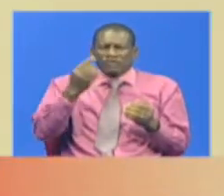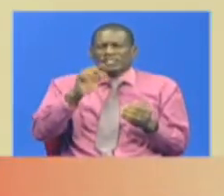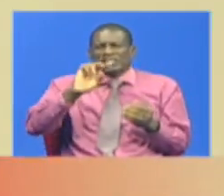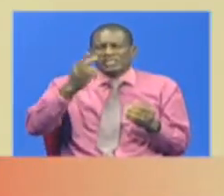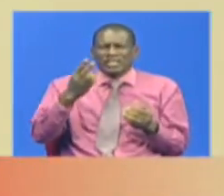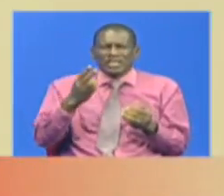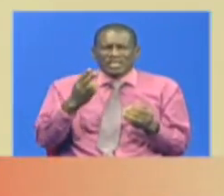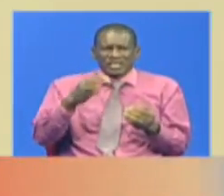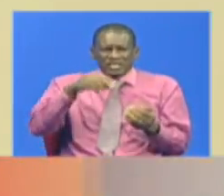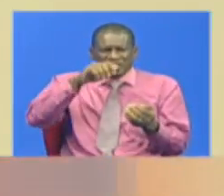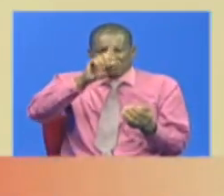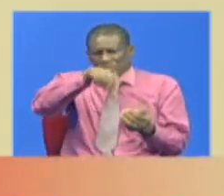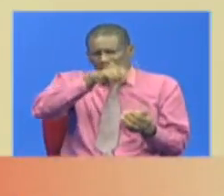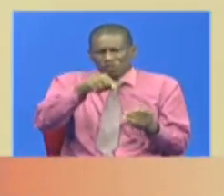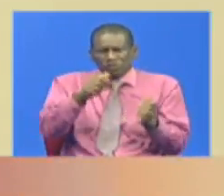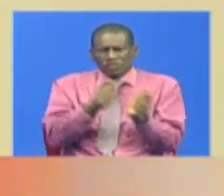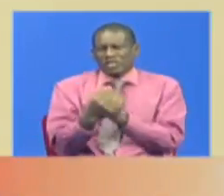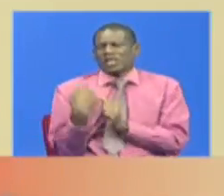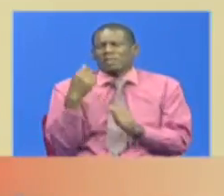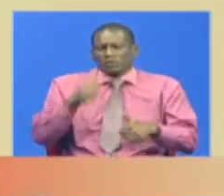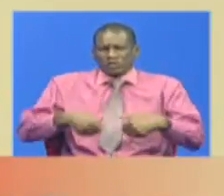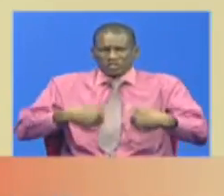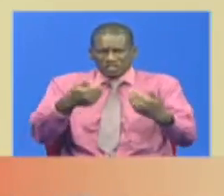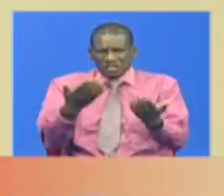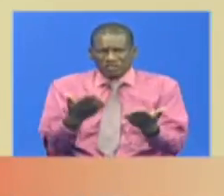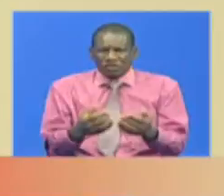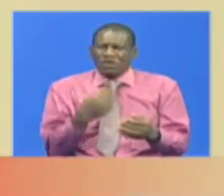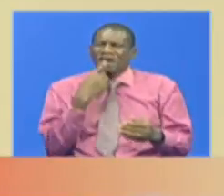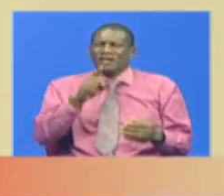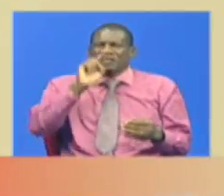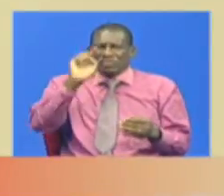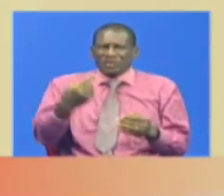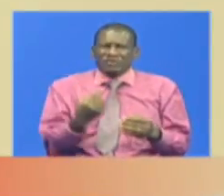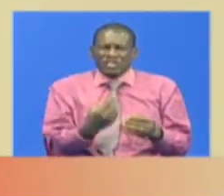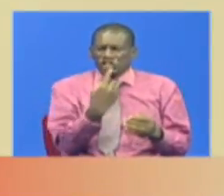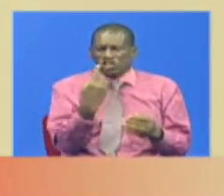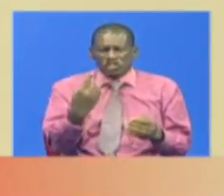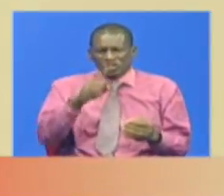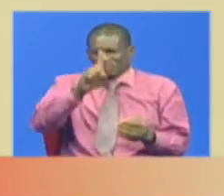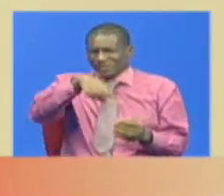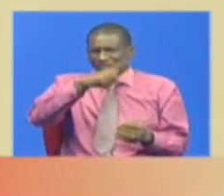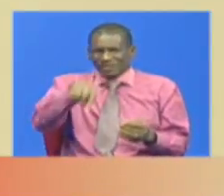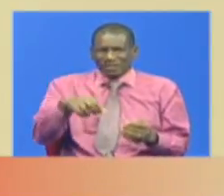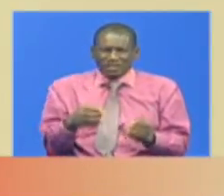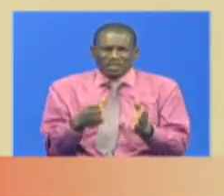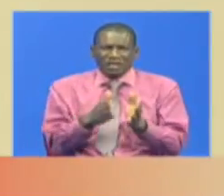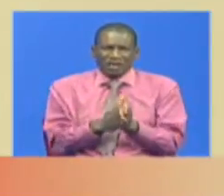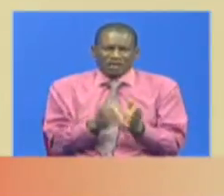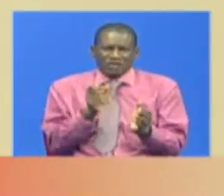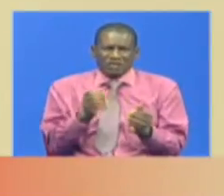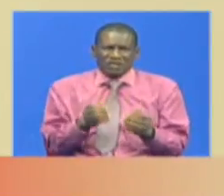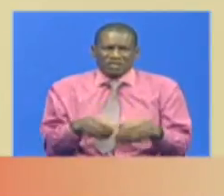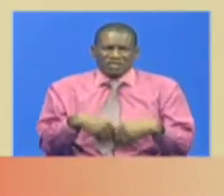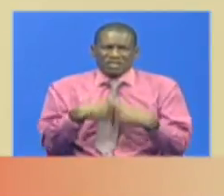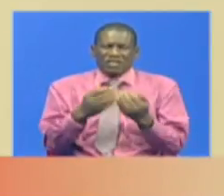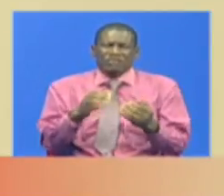in the first and second count a figure that he gave of 100,000 in each count, and he cited a court of